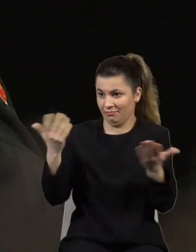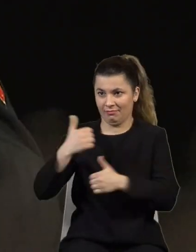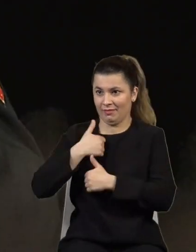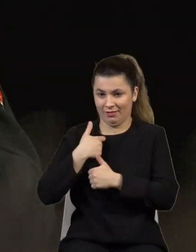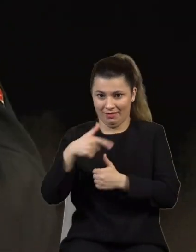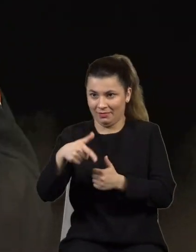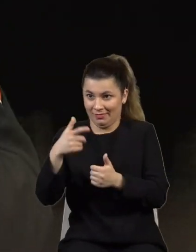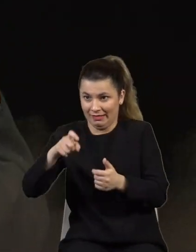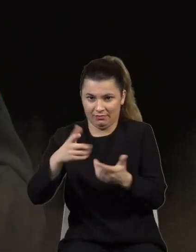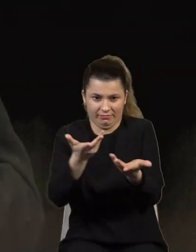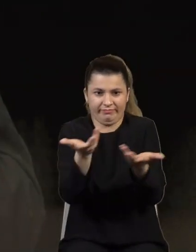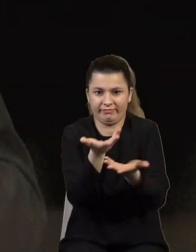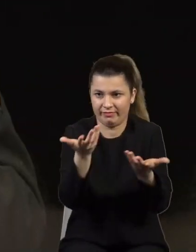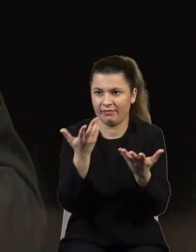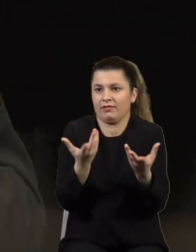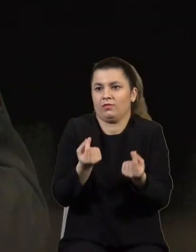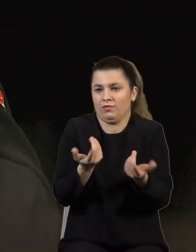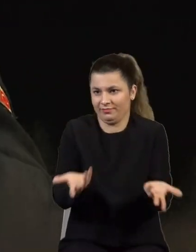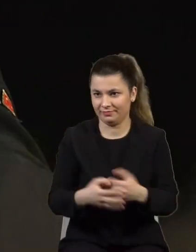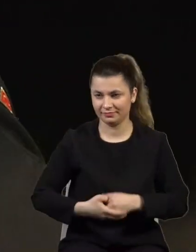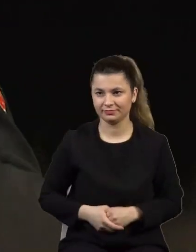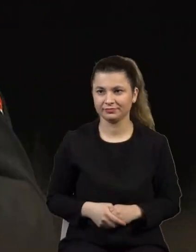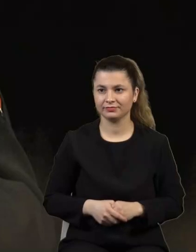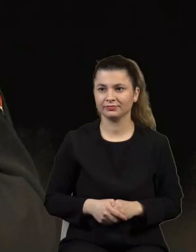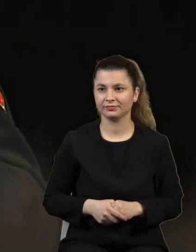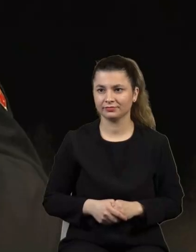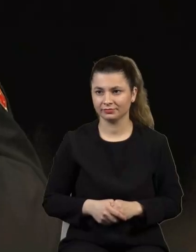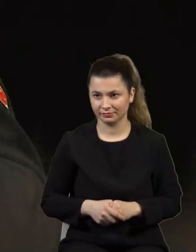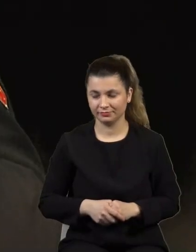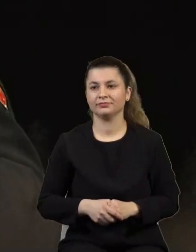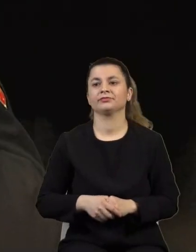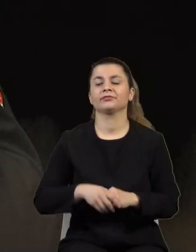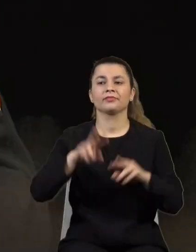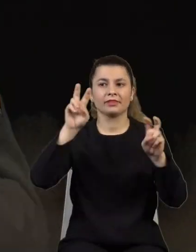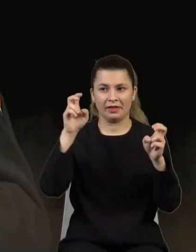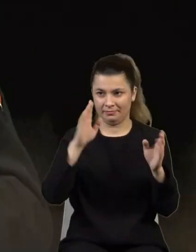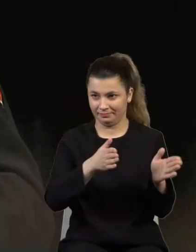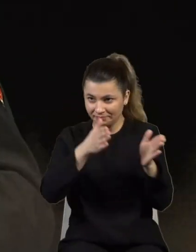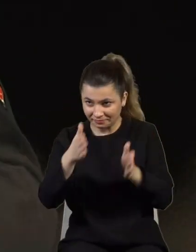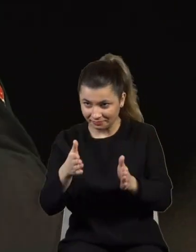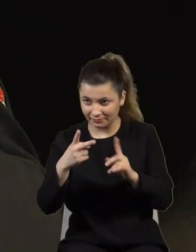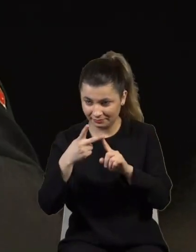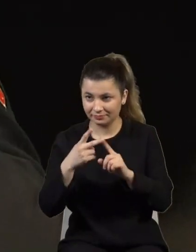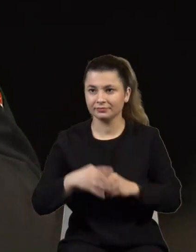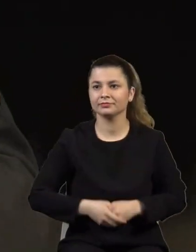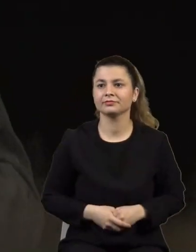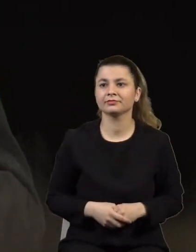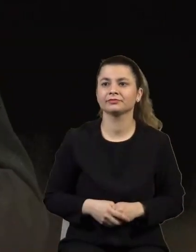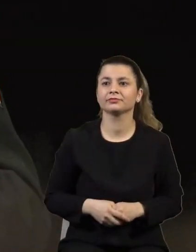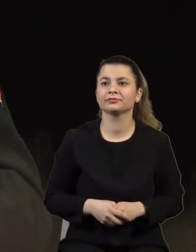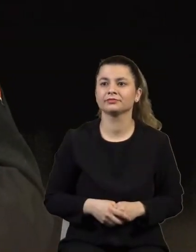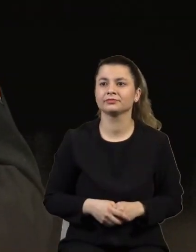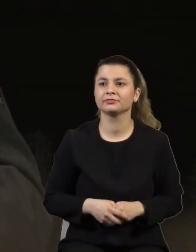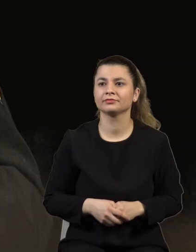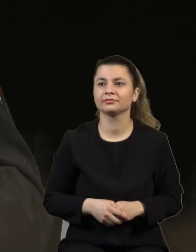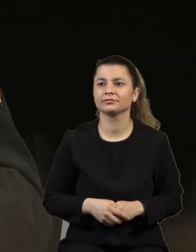we face totally different threats nowadays. We talk about hybrid, we talk about cyber, and often we hear